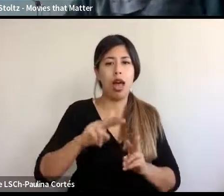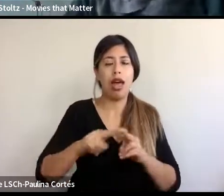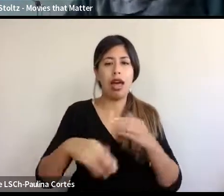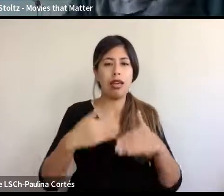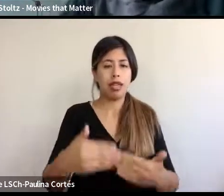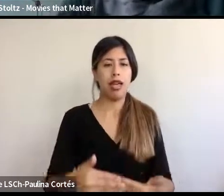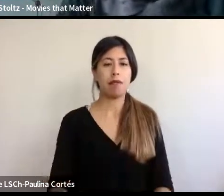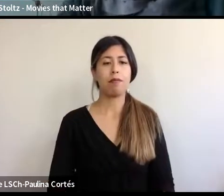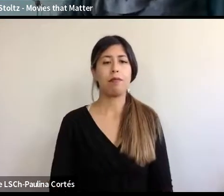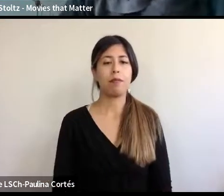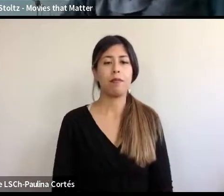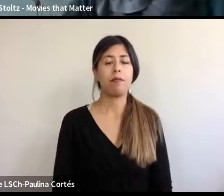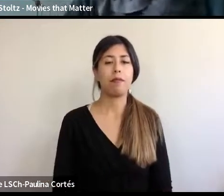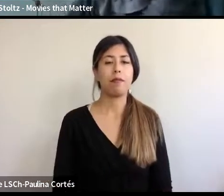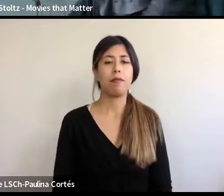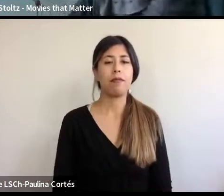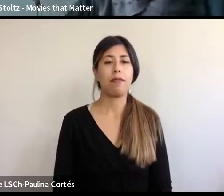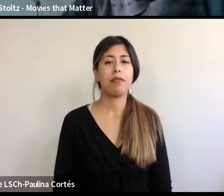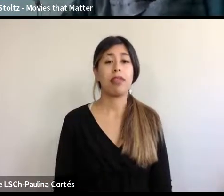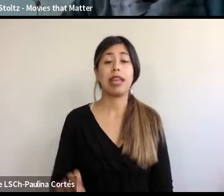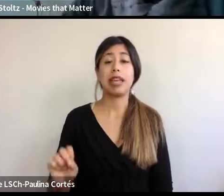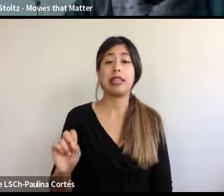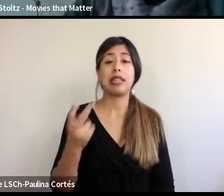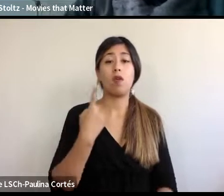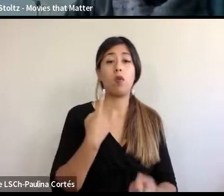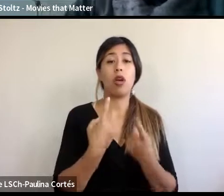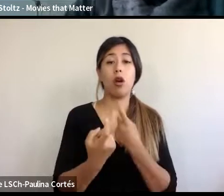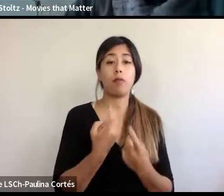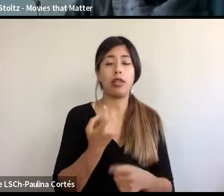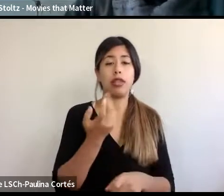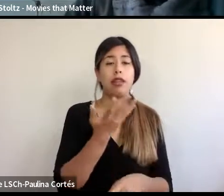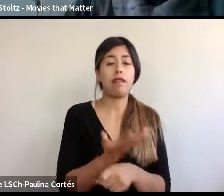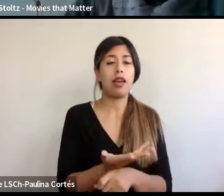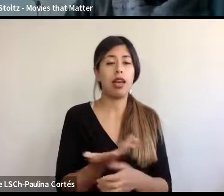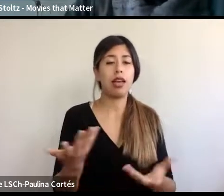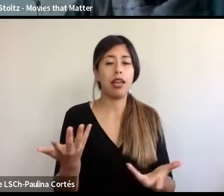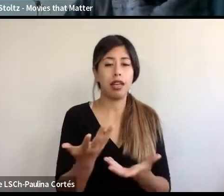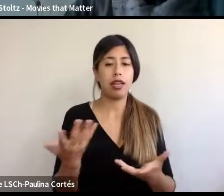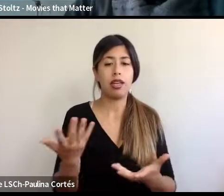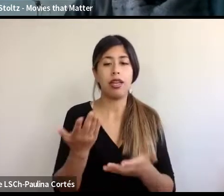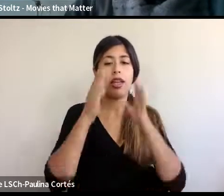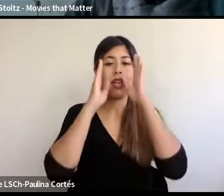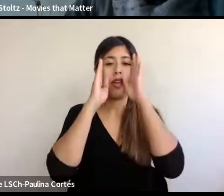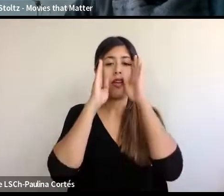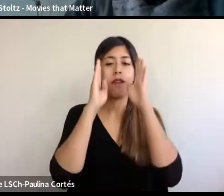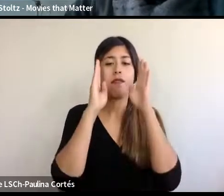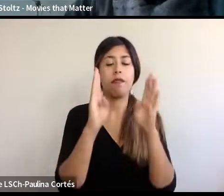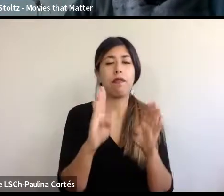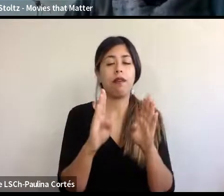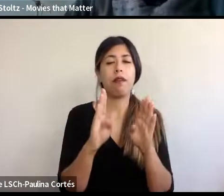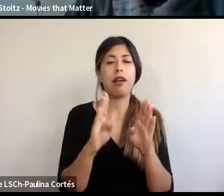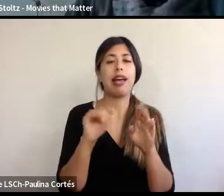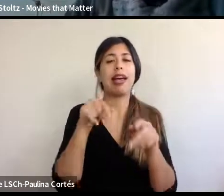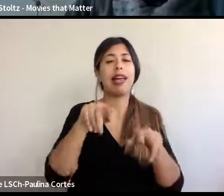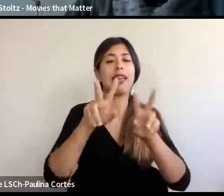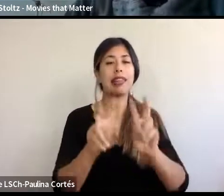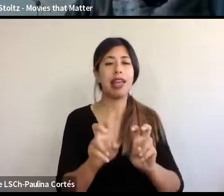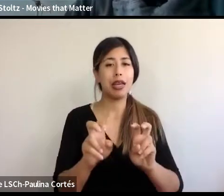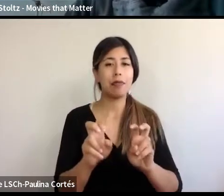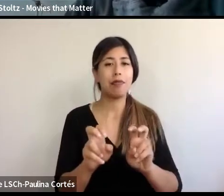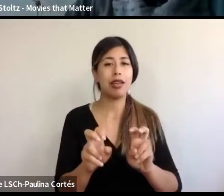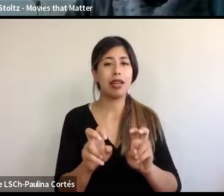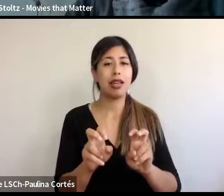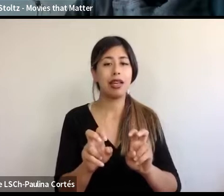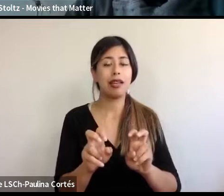Right to Know, which is not that focused on form of the documentary, but more on the topic. And so we also include more, let's